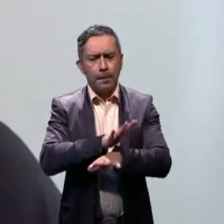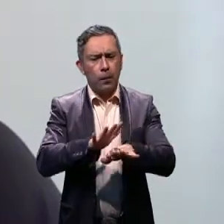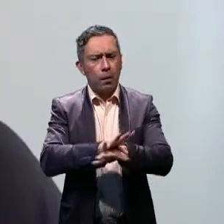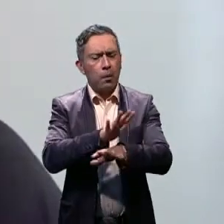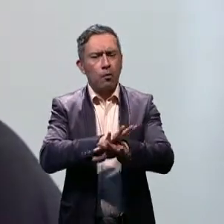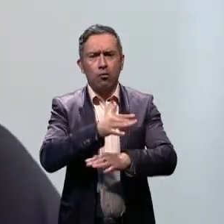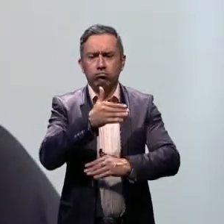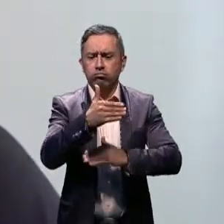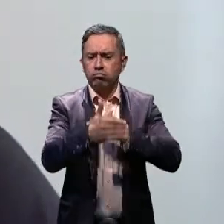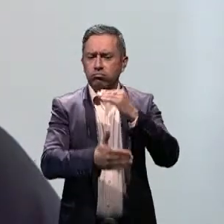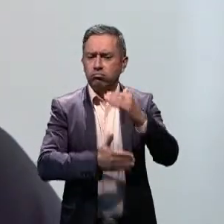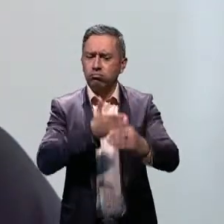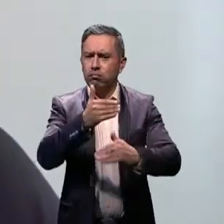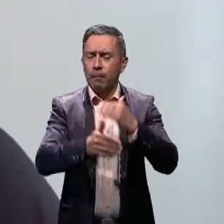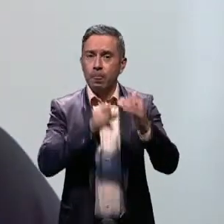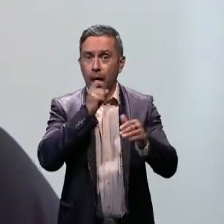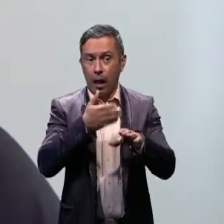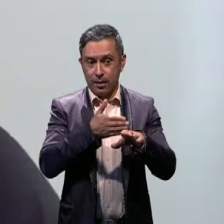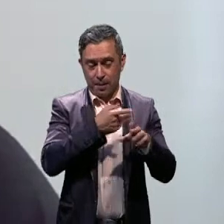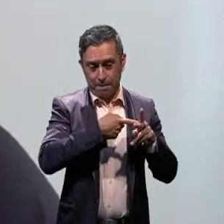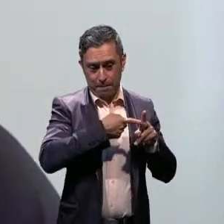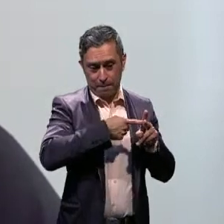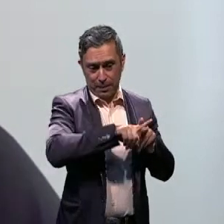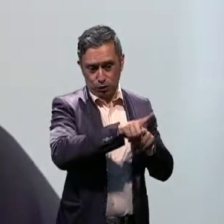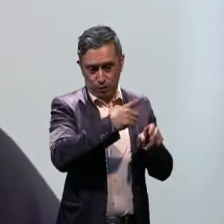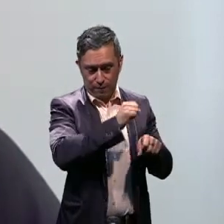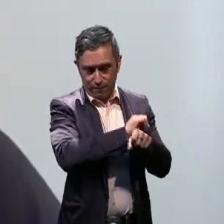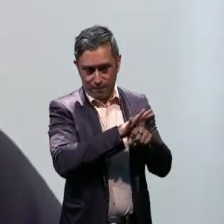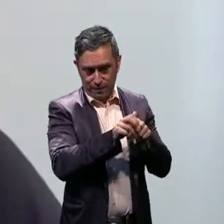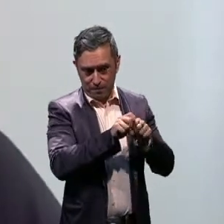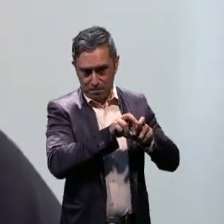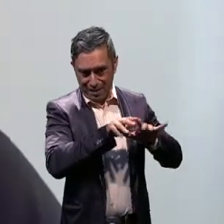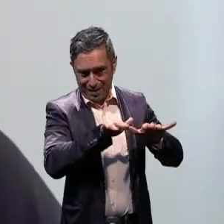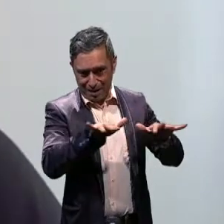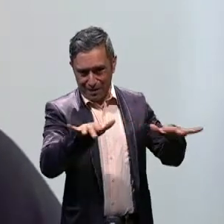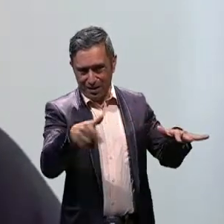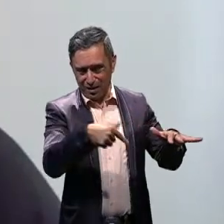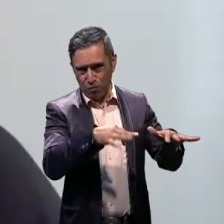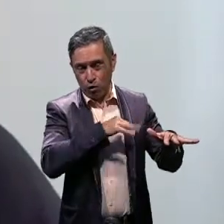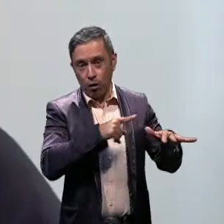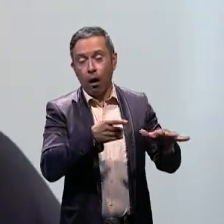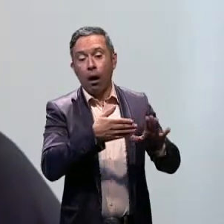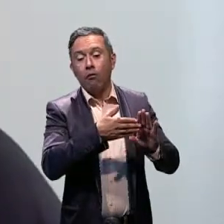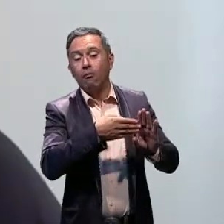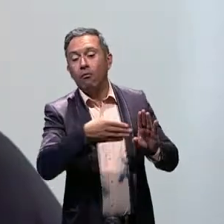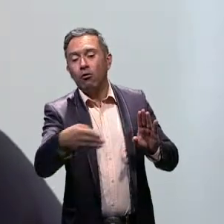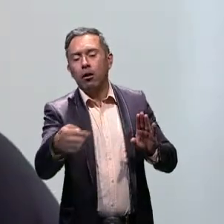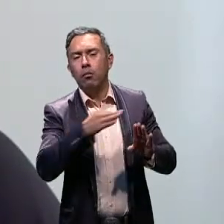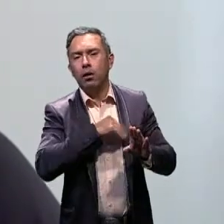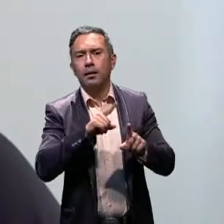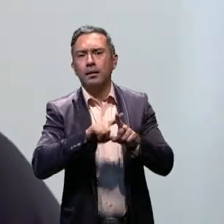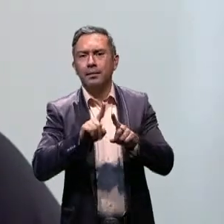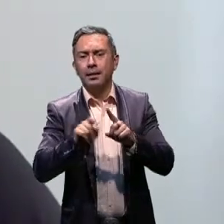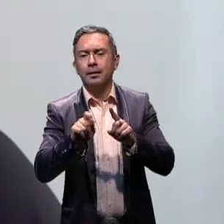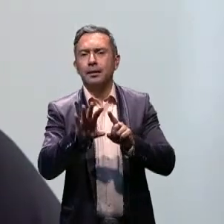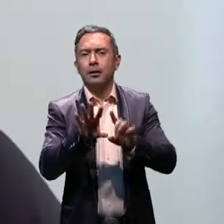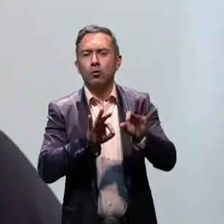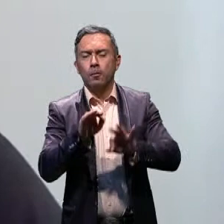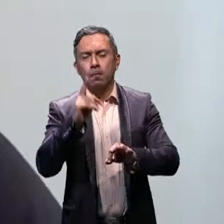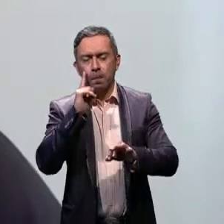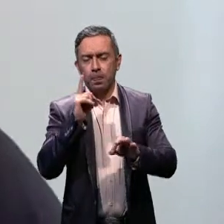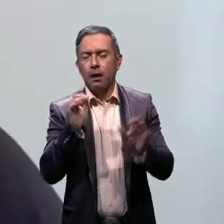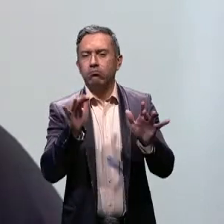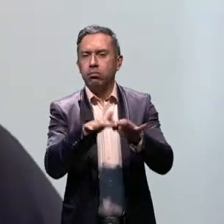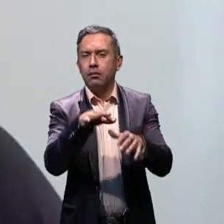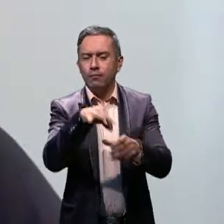pandemics, maybe those reviews or the analysis that we do of the reports that are